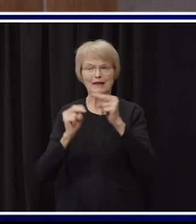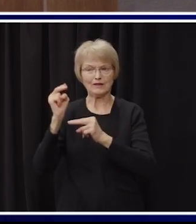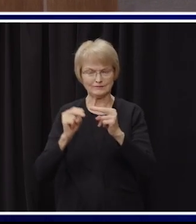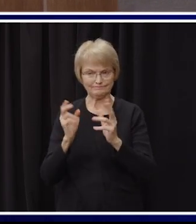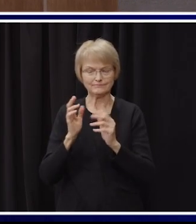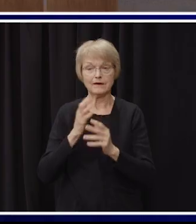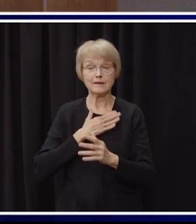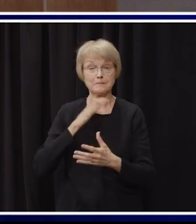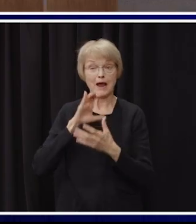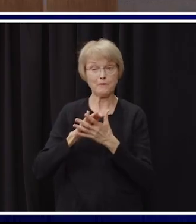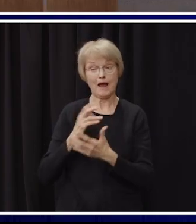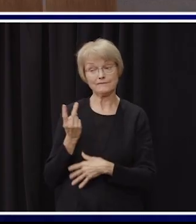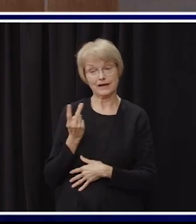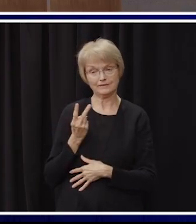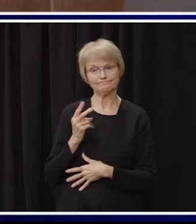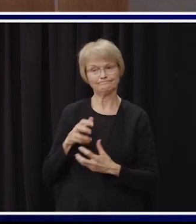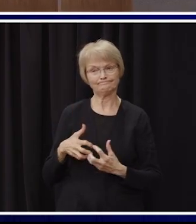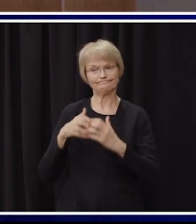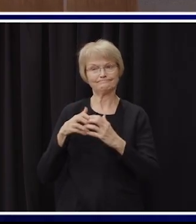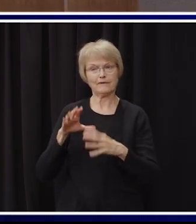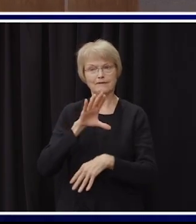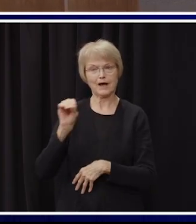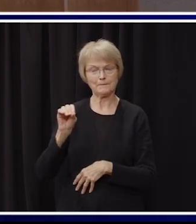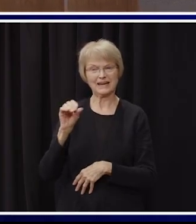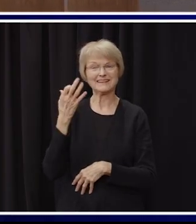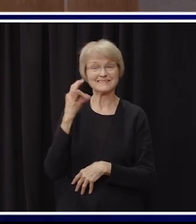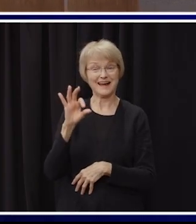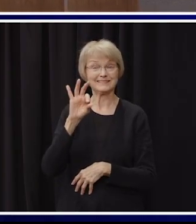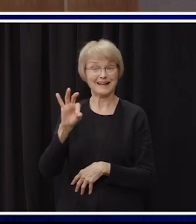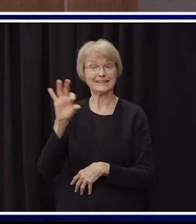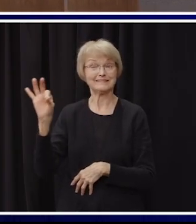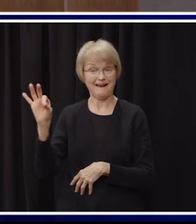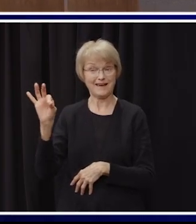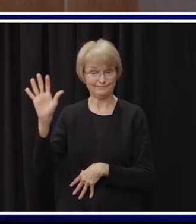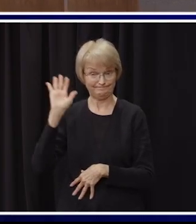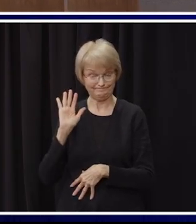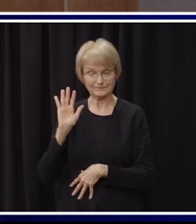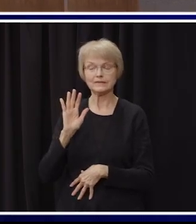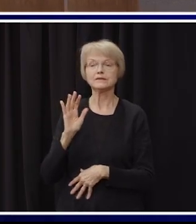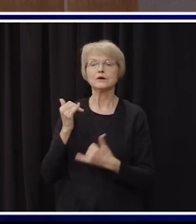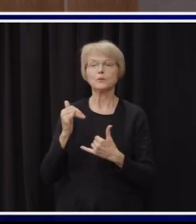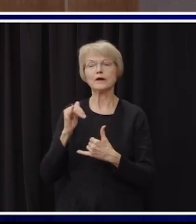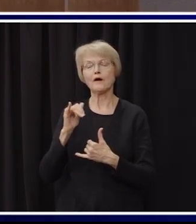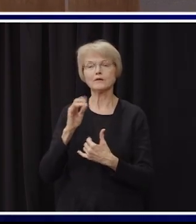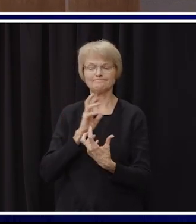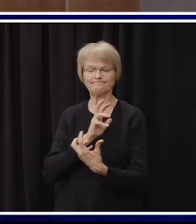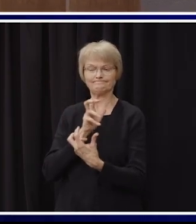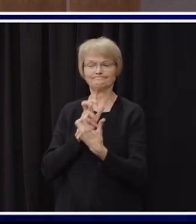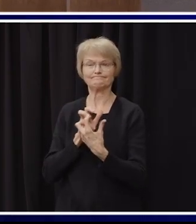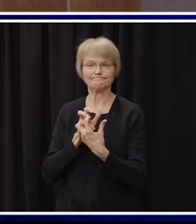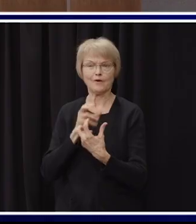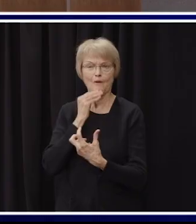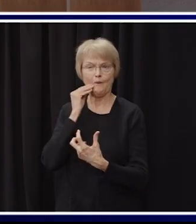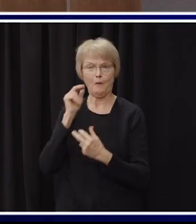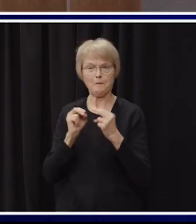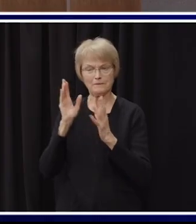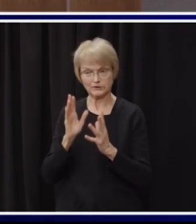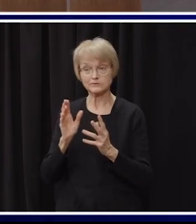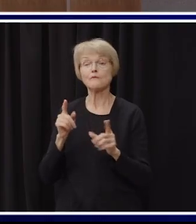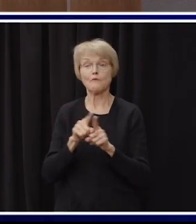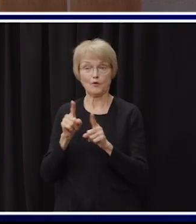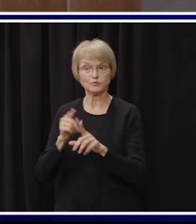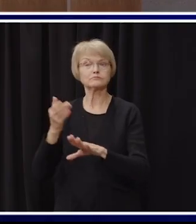My wife and I started our company back in 1999, and we are custom home builders and